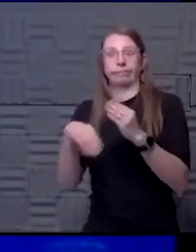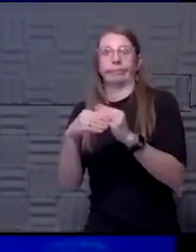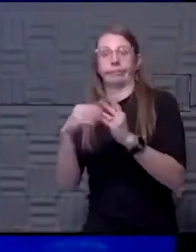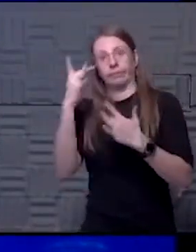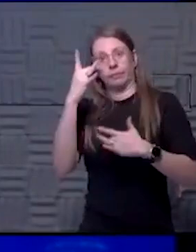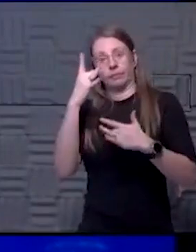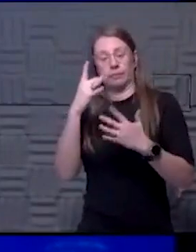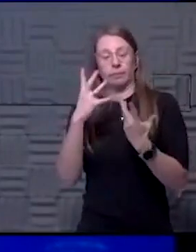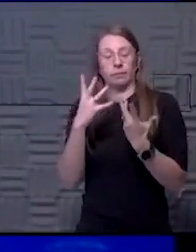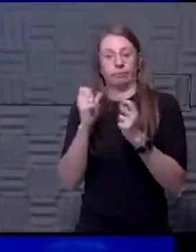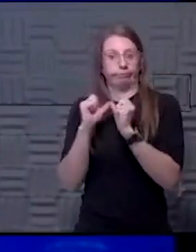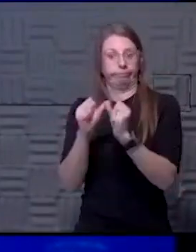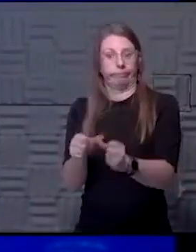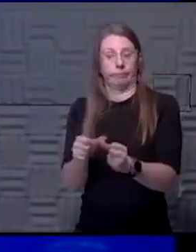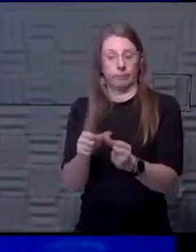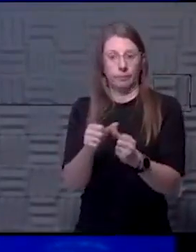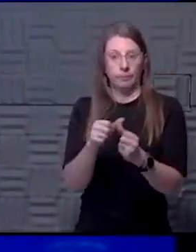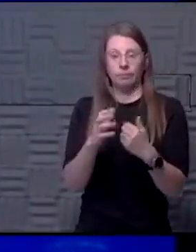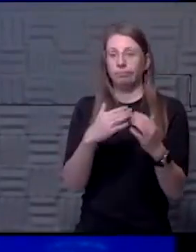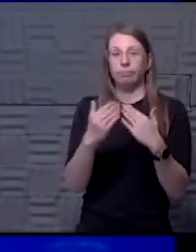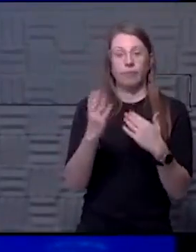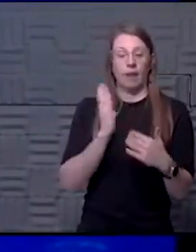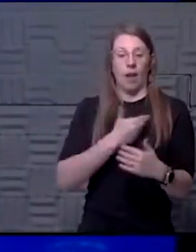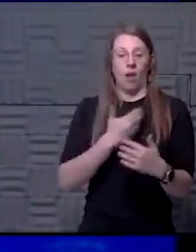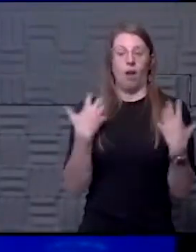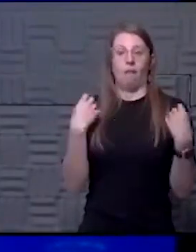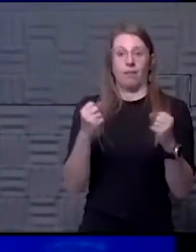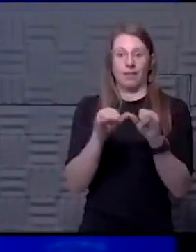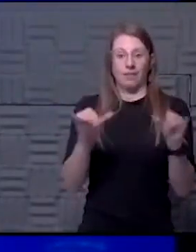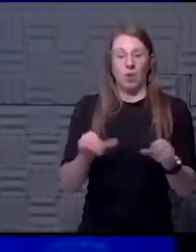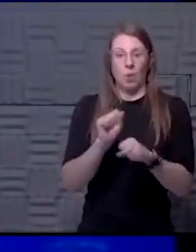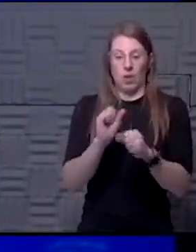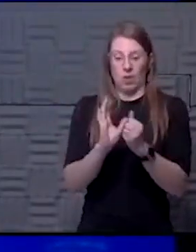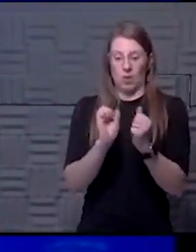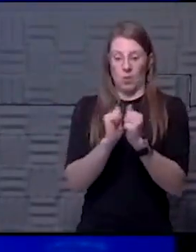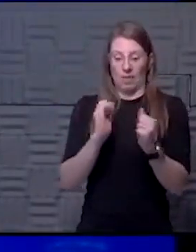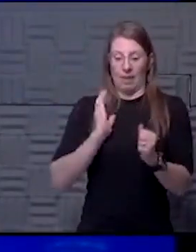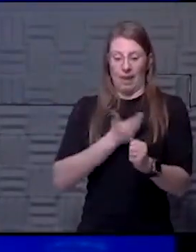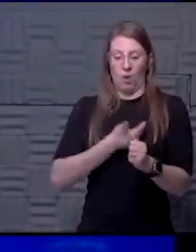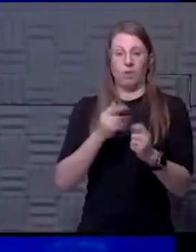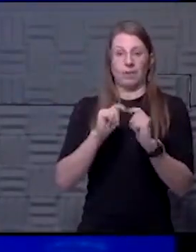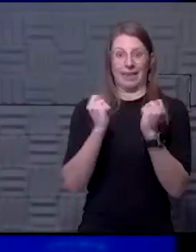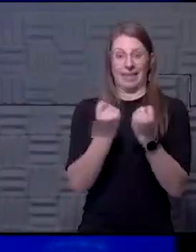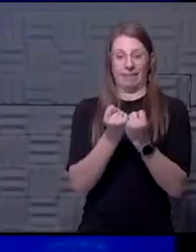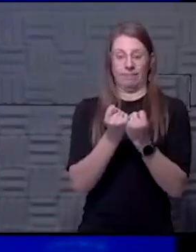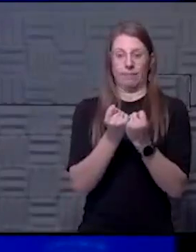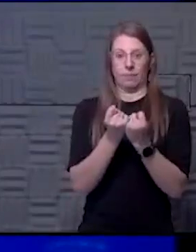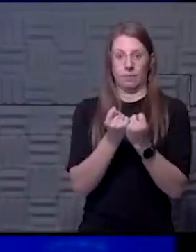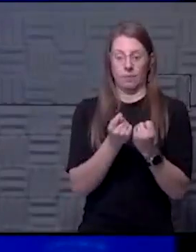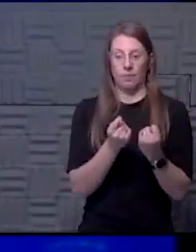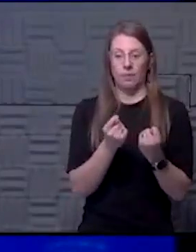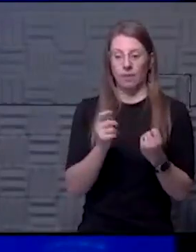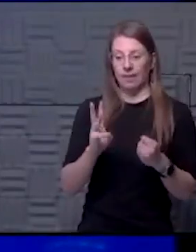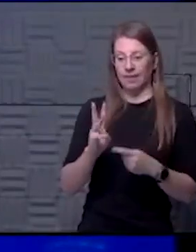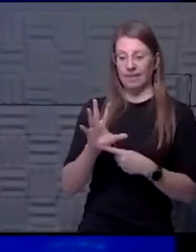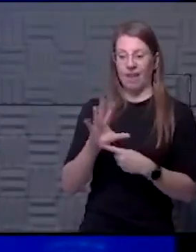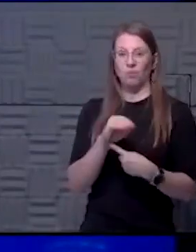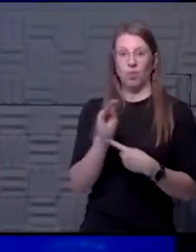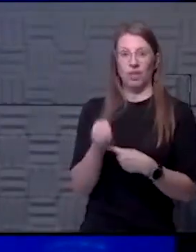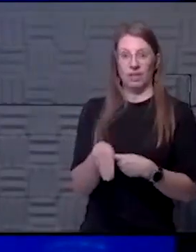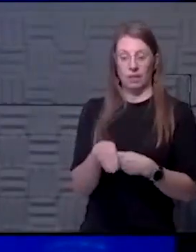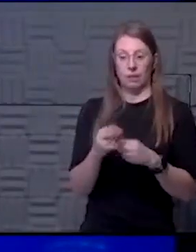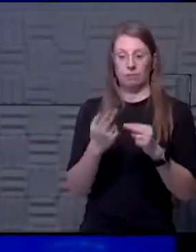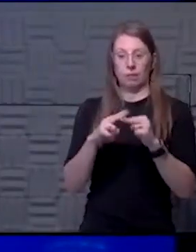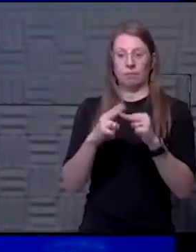The reality is that even here in our health system, working with our team of healthcare folks, we're getting about a 65%